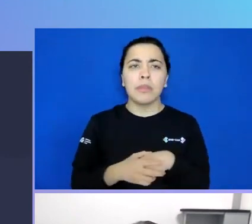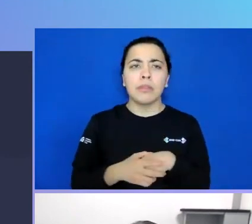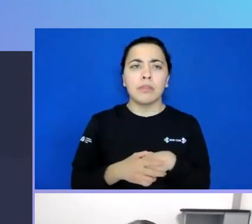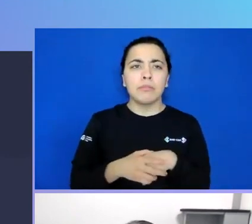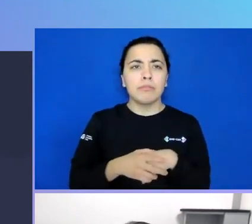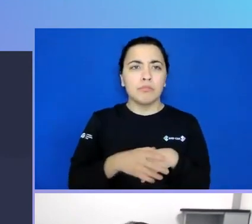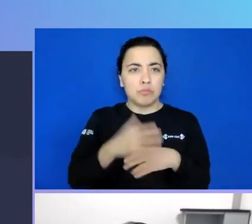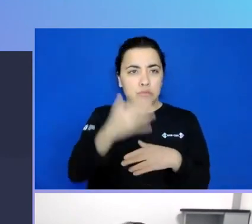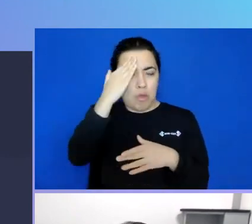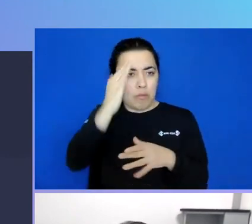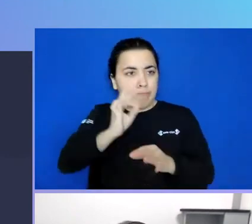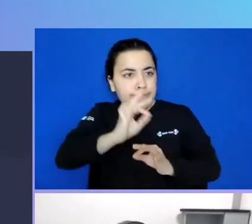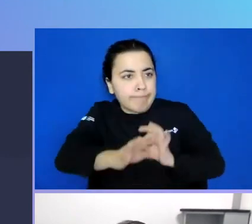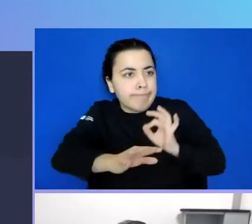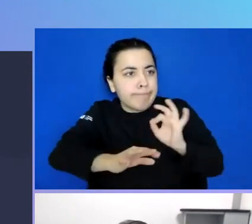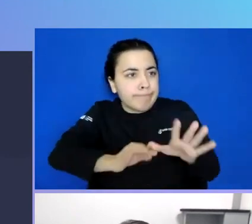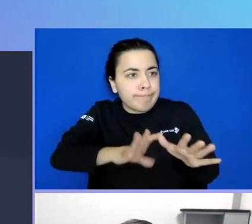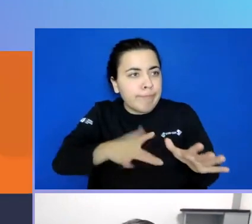of knowledge.